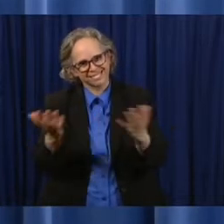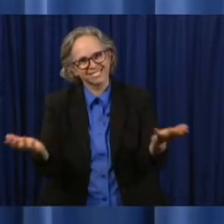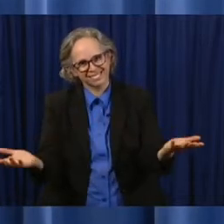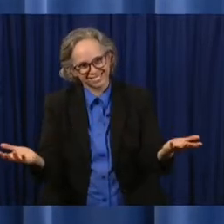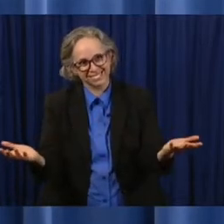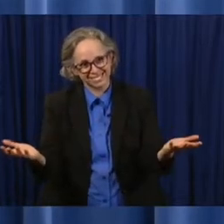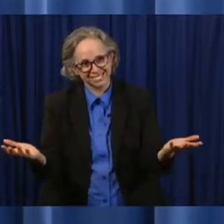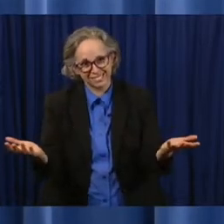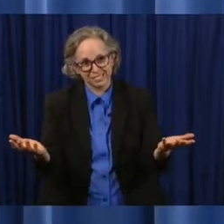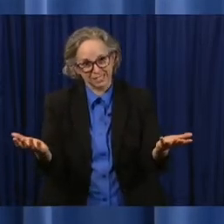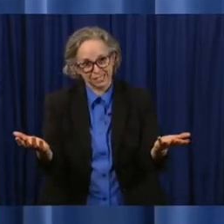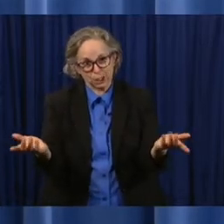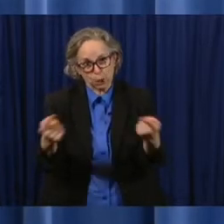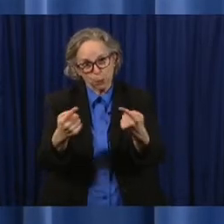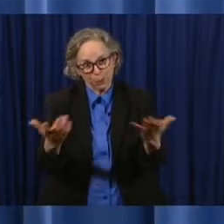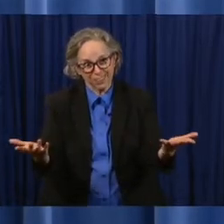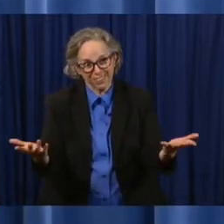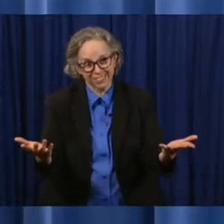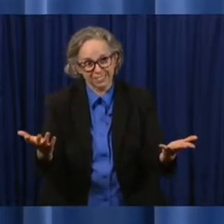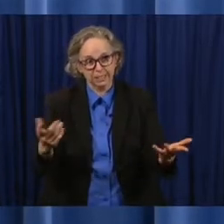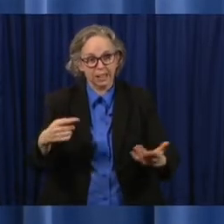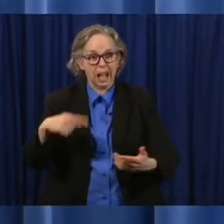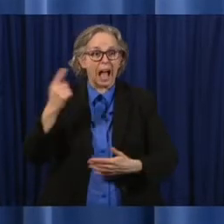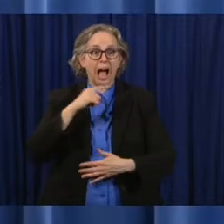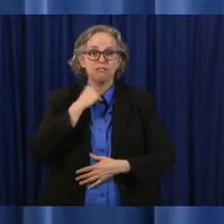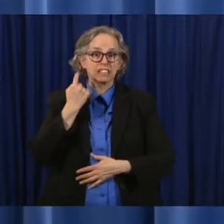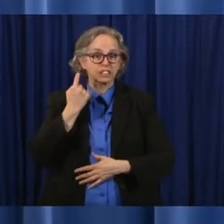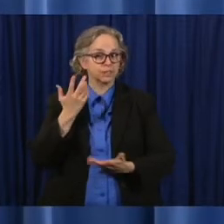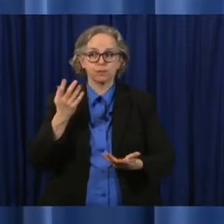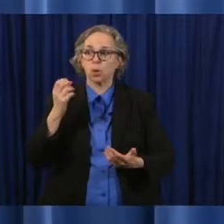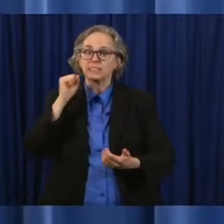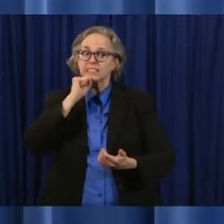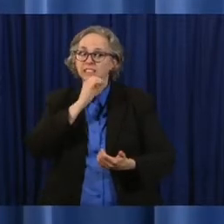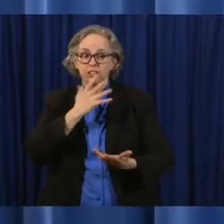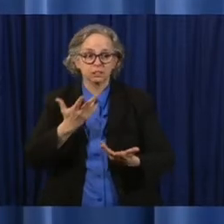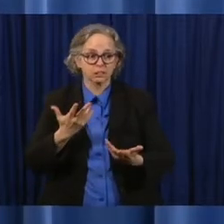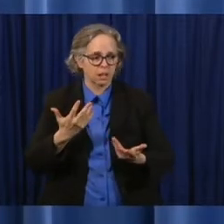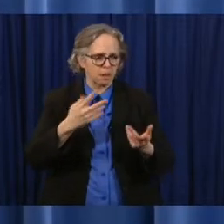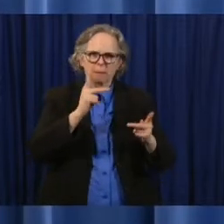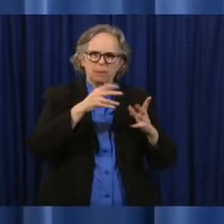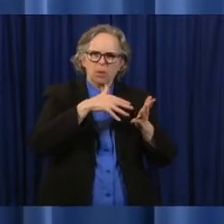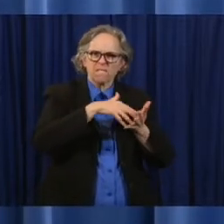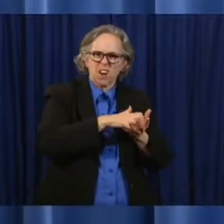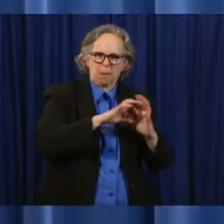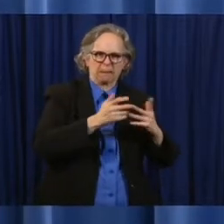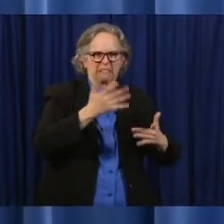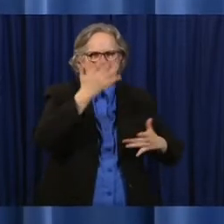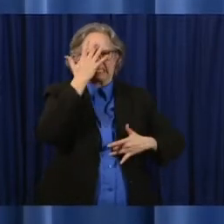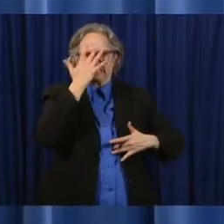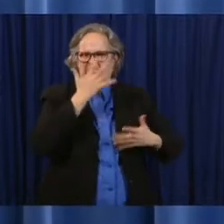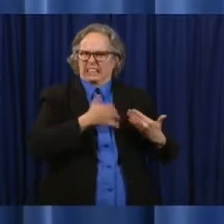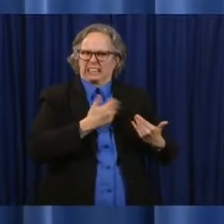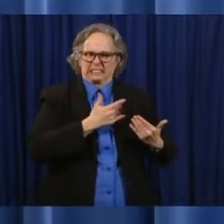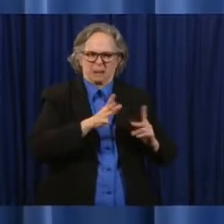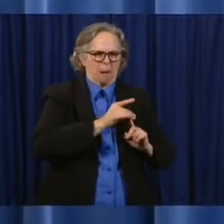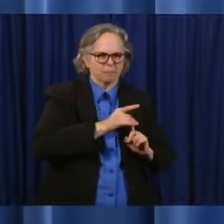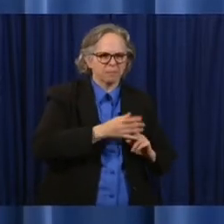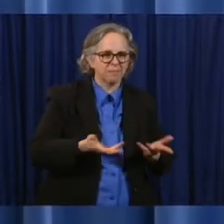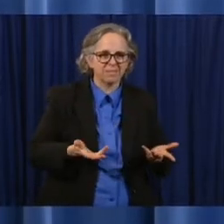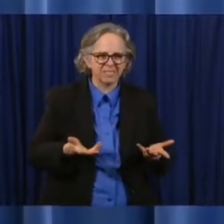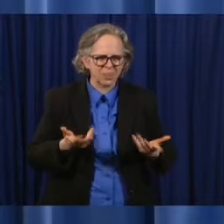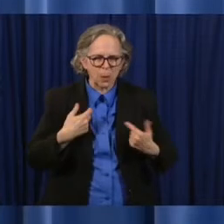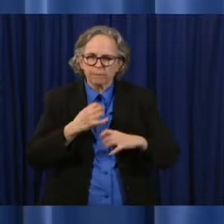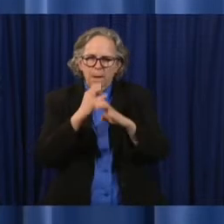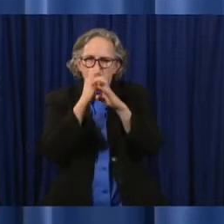people who are older, people who might be more vulnerable, but also have very, very strict and